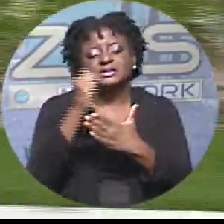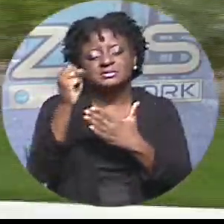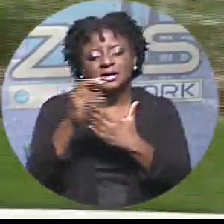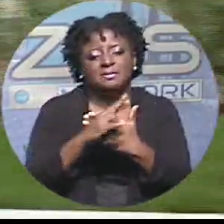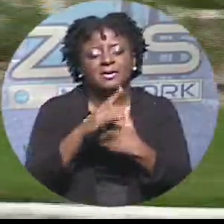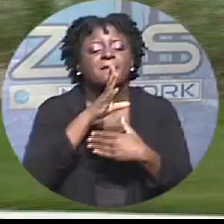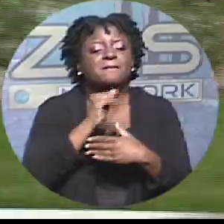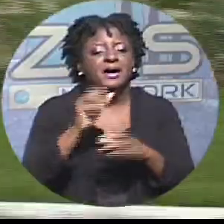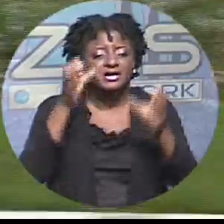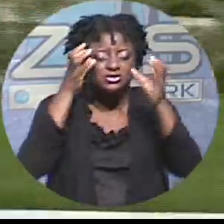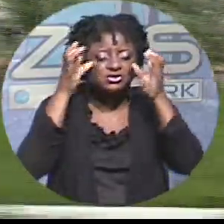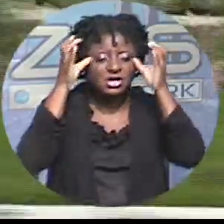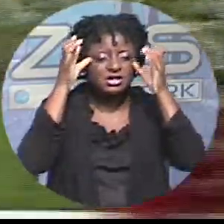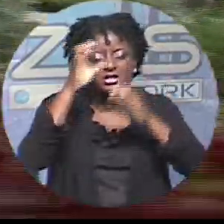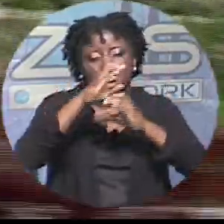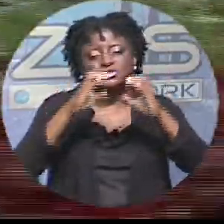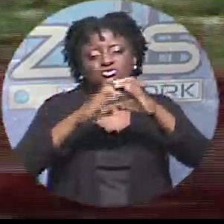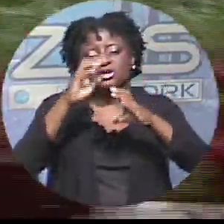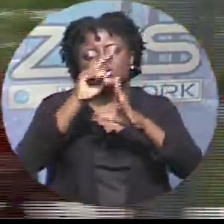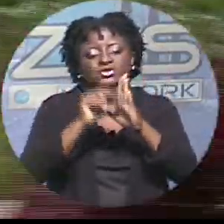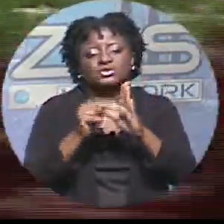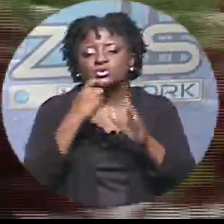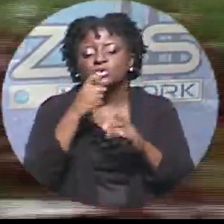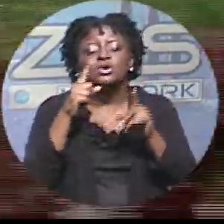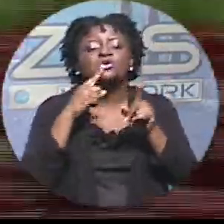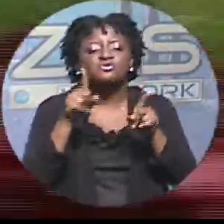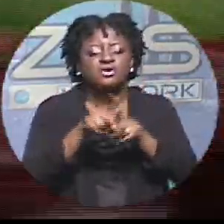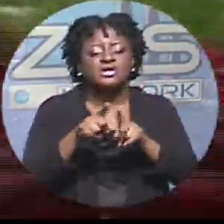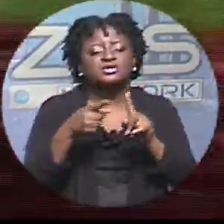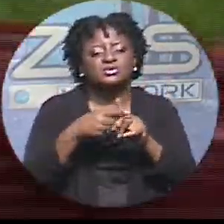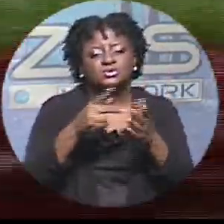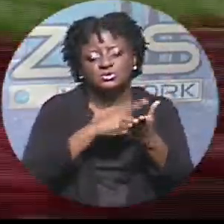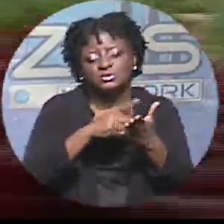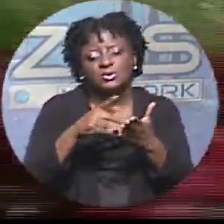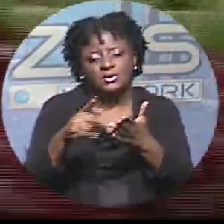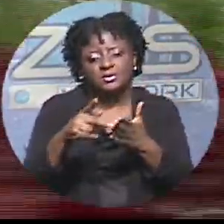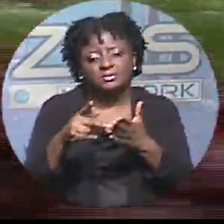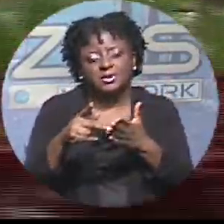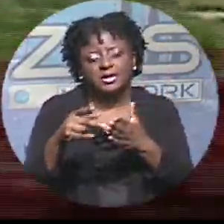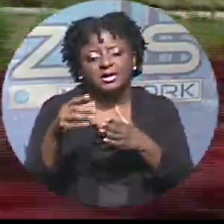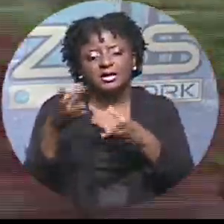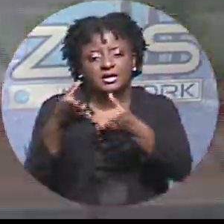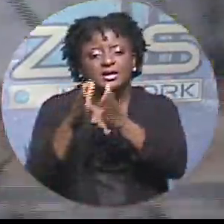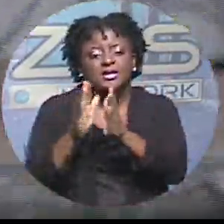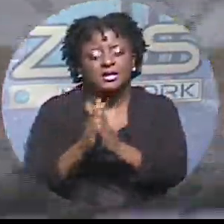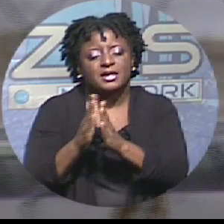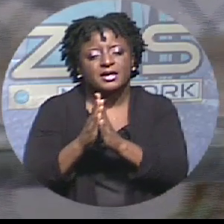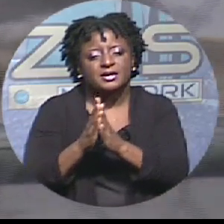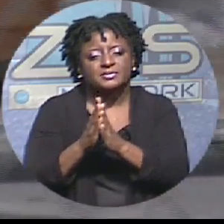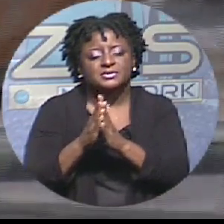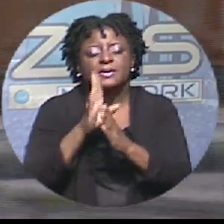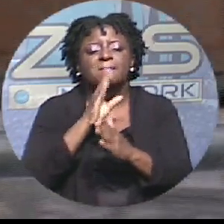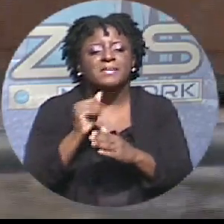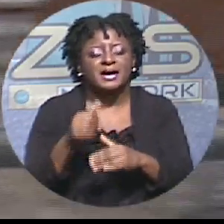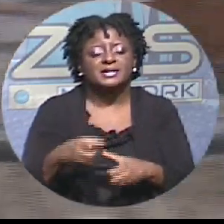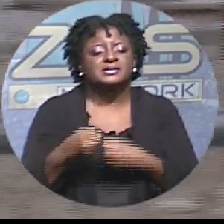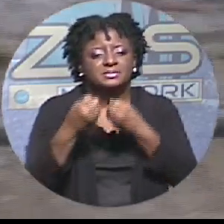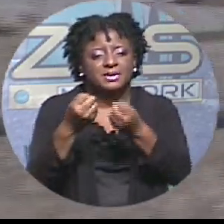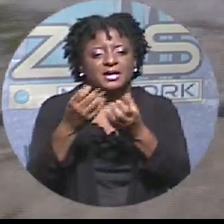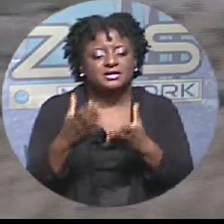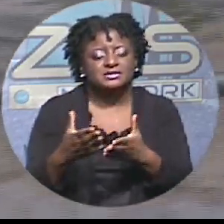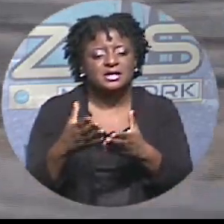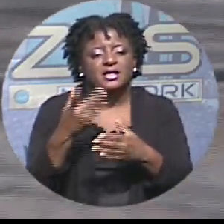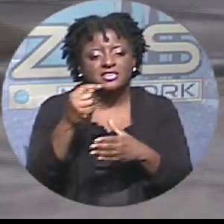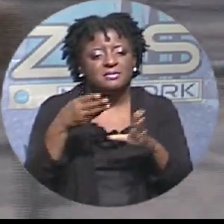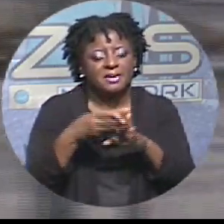China Construction, who has agreed to resolve outstanding claims with its suppliers and subcontractors. The China Exim Bank will fund all remaining